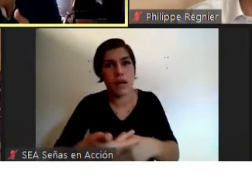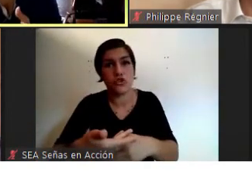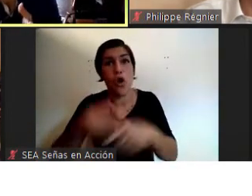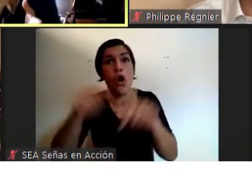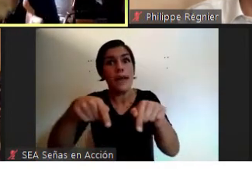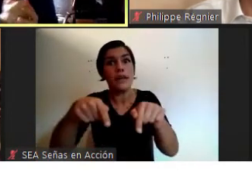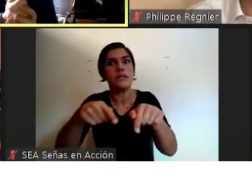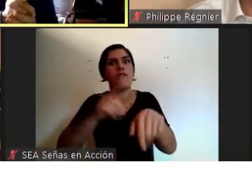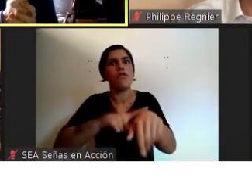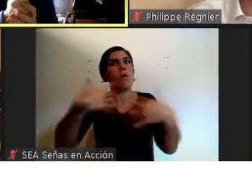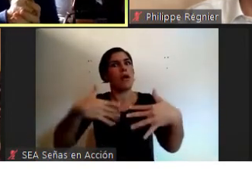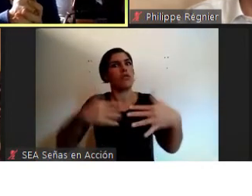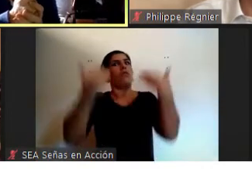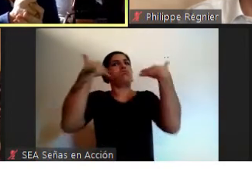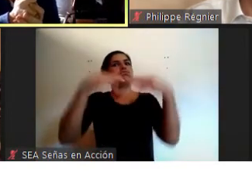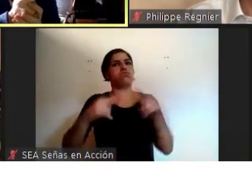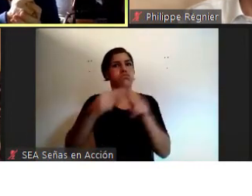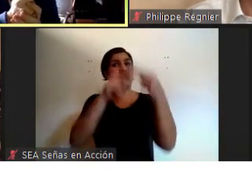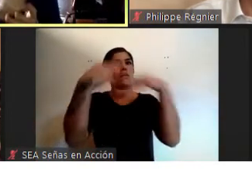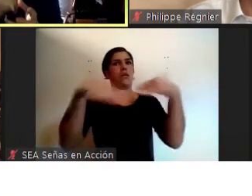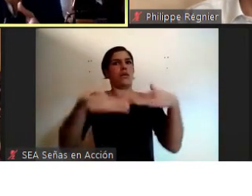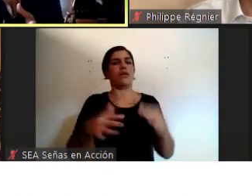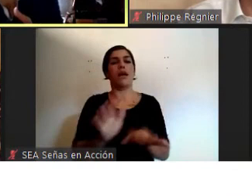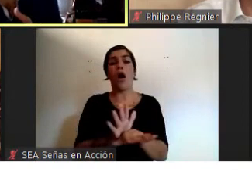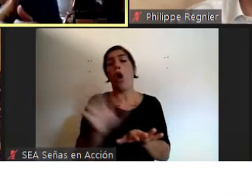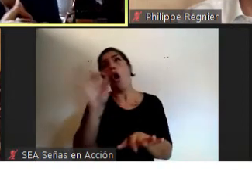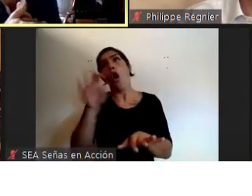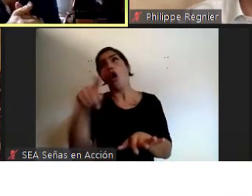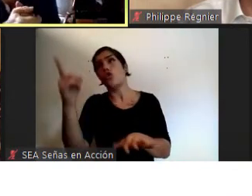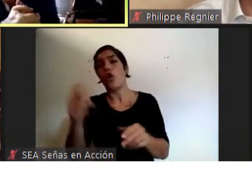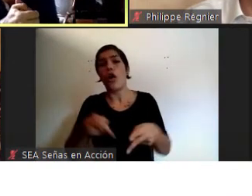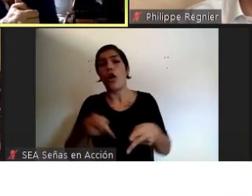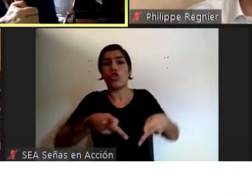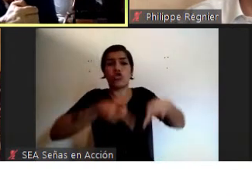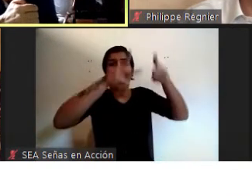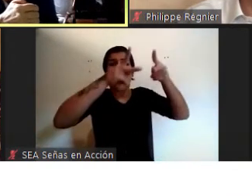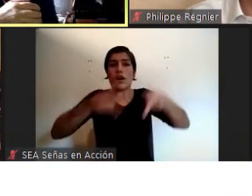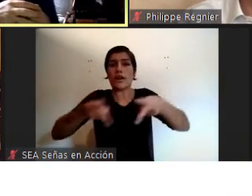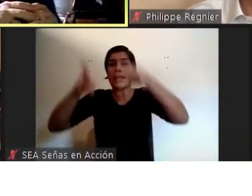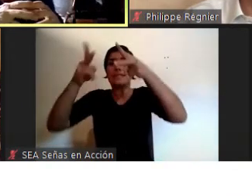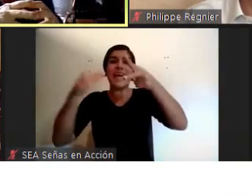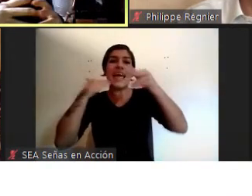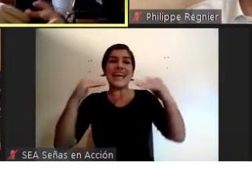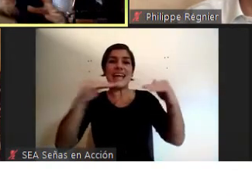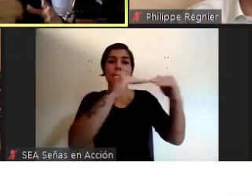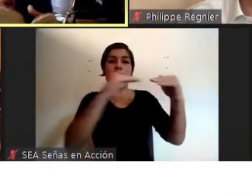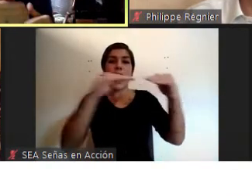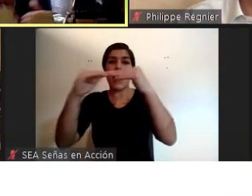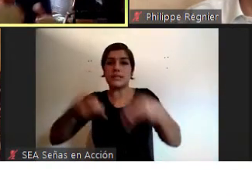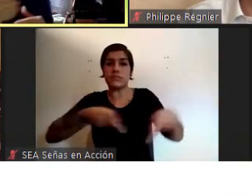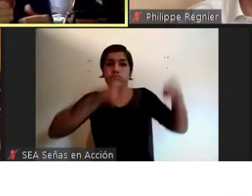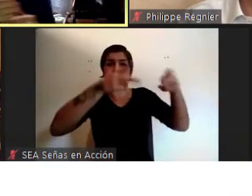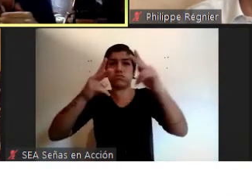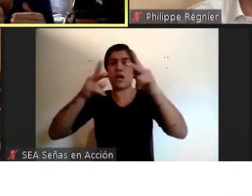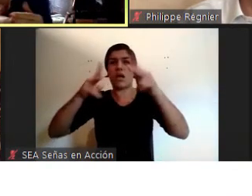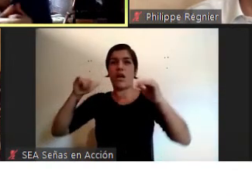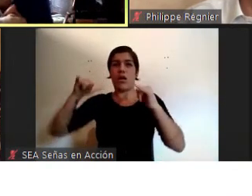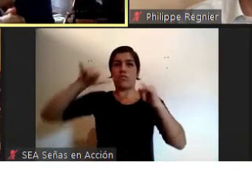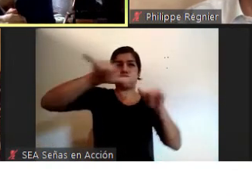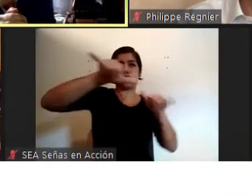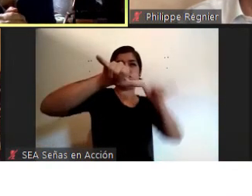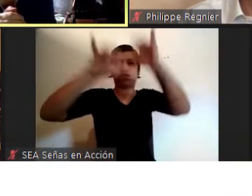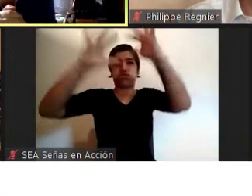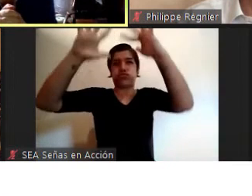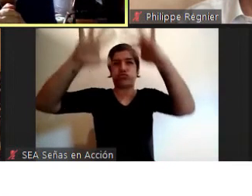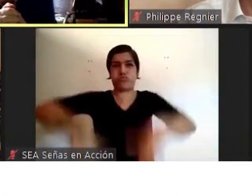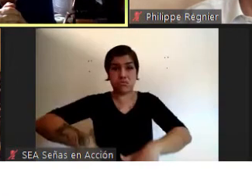the assault to Charlie Hebdo or Atocha, or the Bataclan attack. We still don't